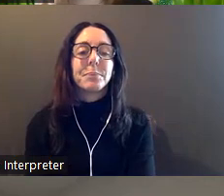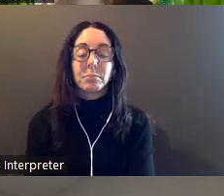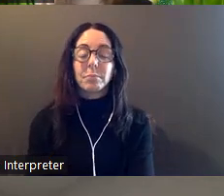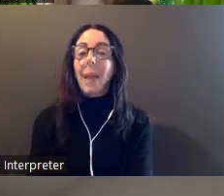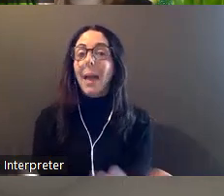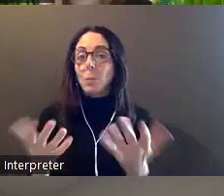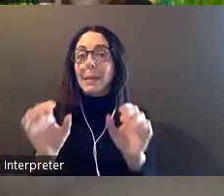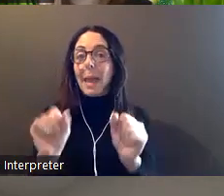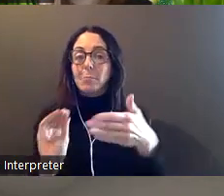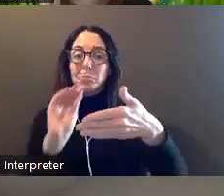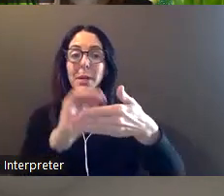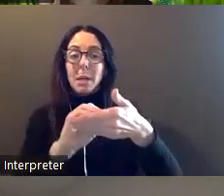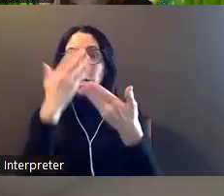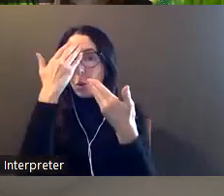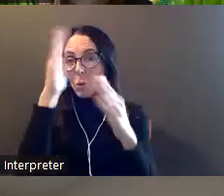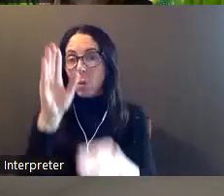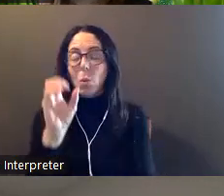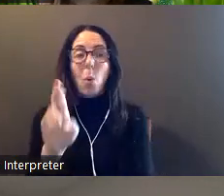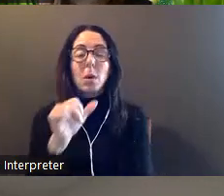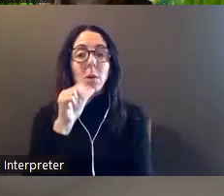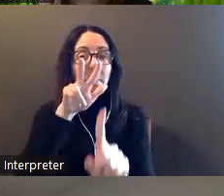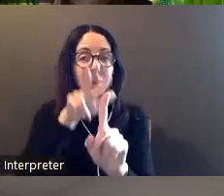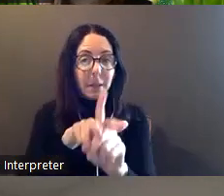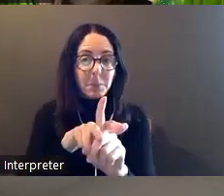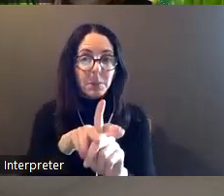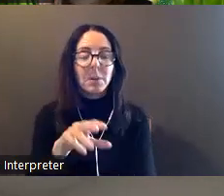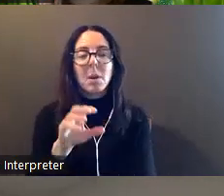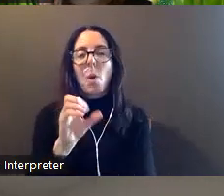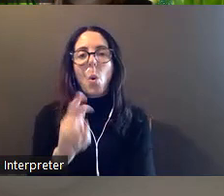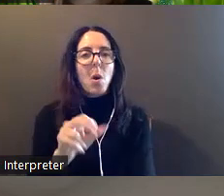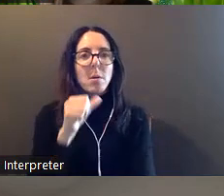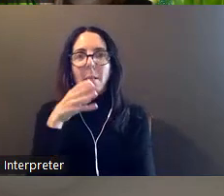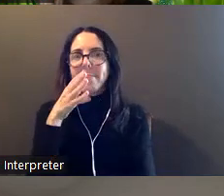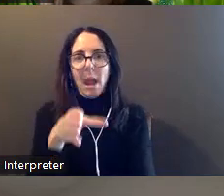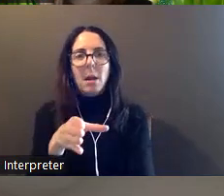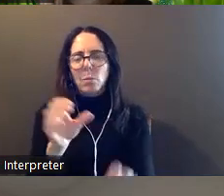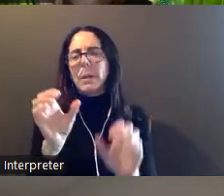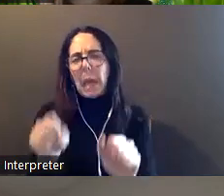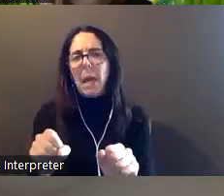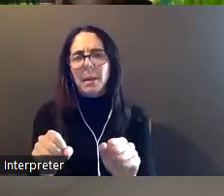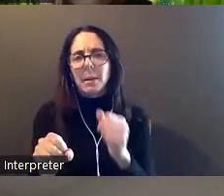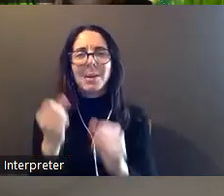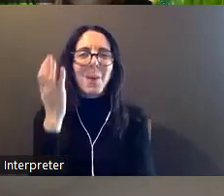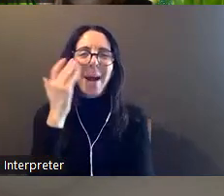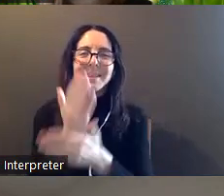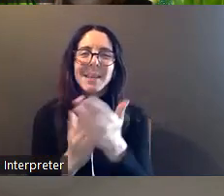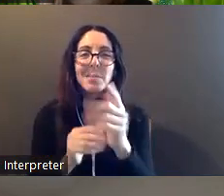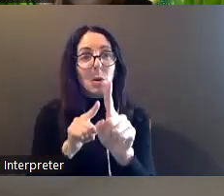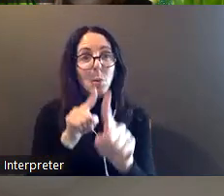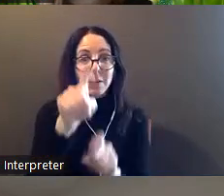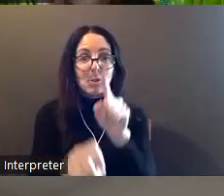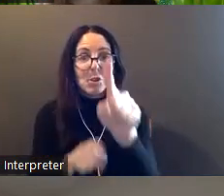we don't know, or not applicable, or non-existent, because there are going to be some questions that we